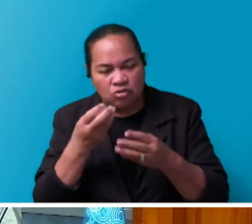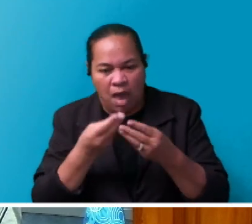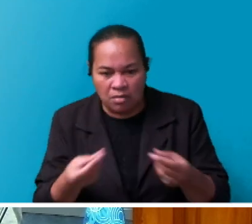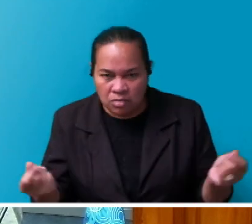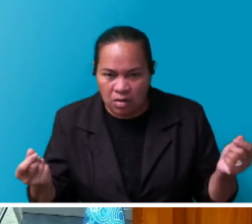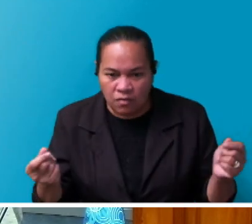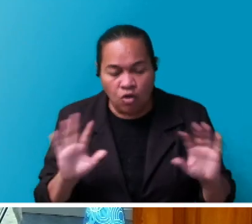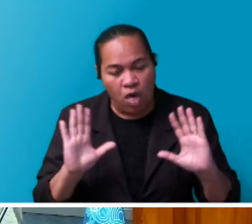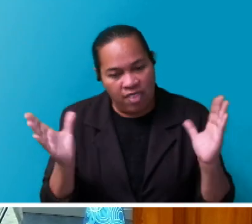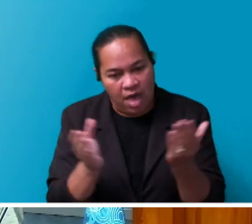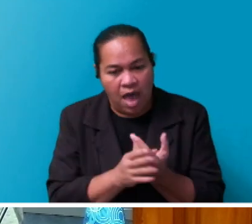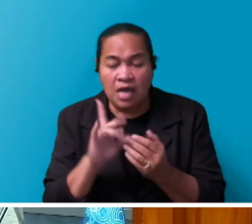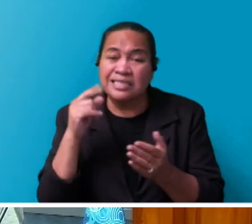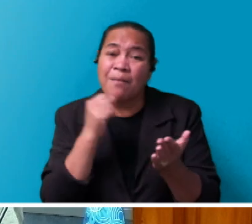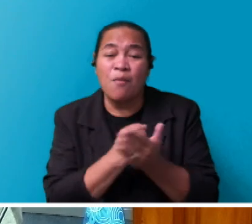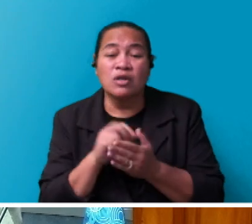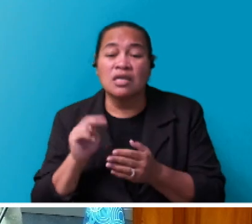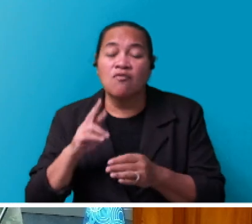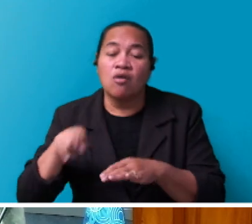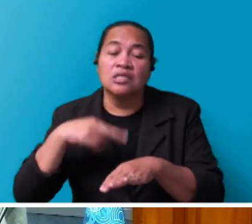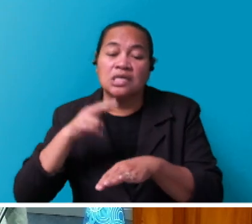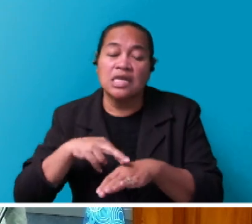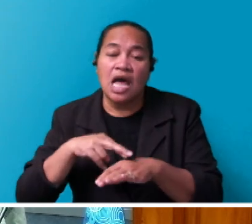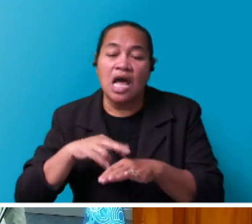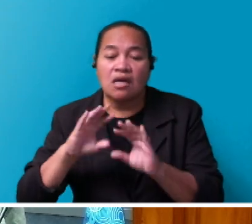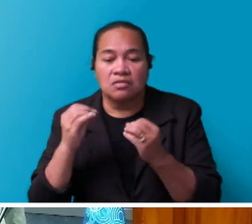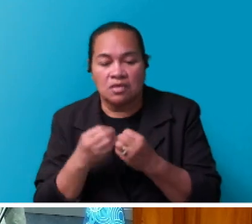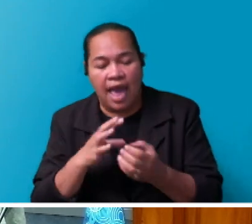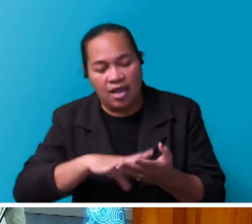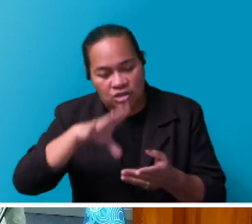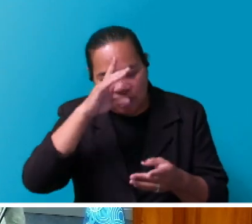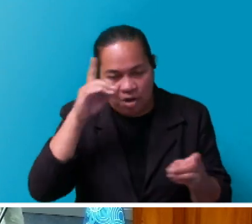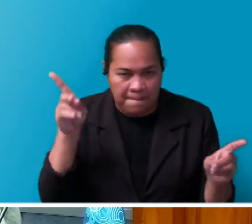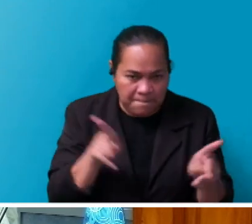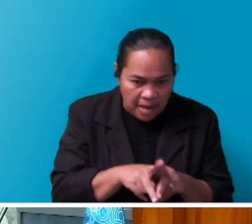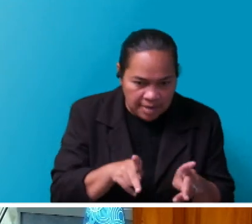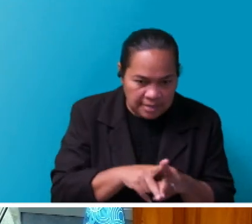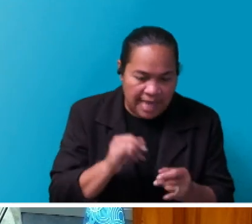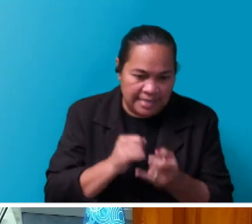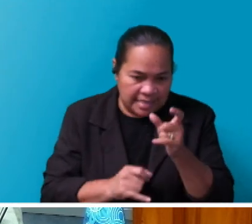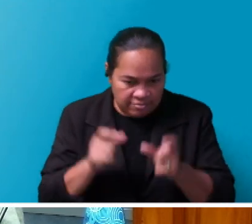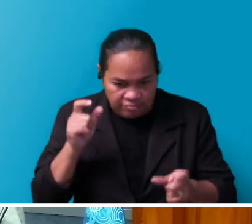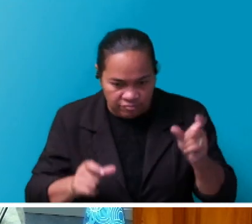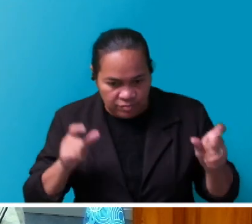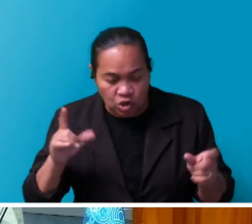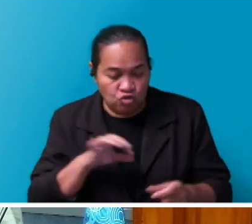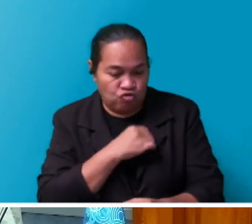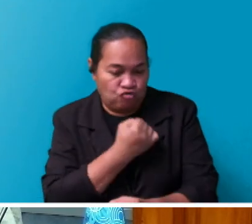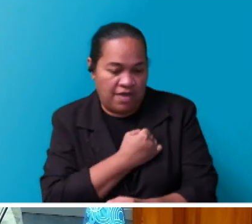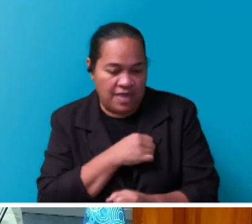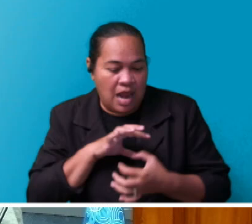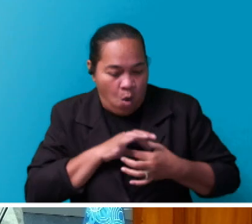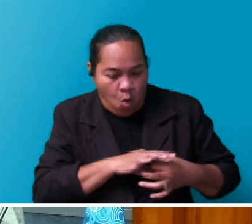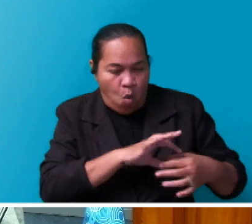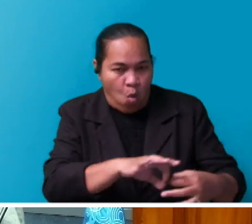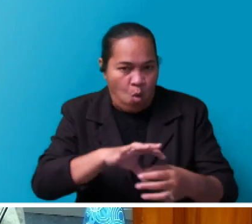the support from regional agencies, education partners, and stakeholders to strengthen national systems,